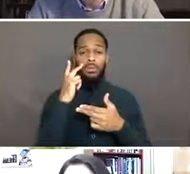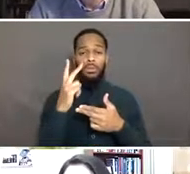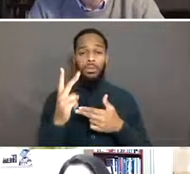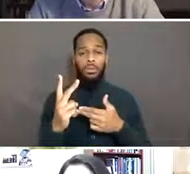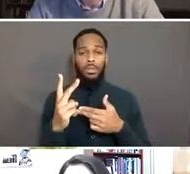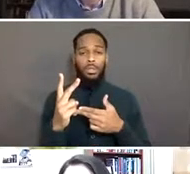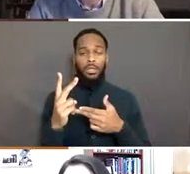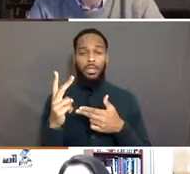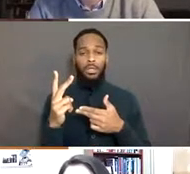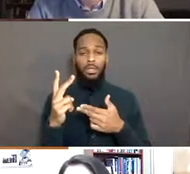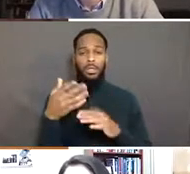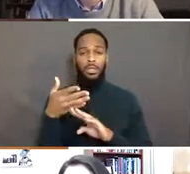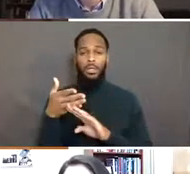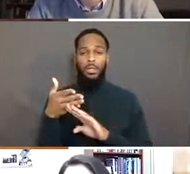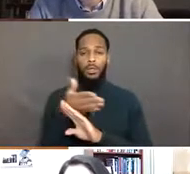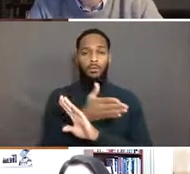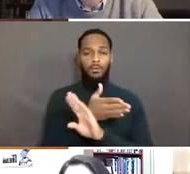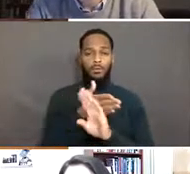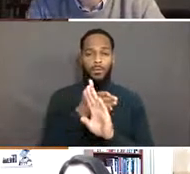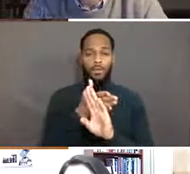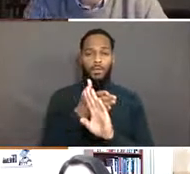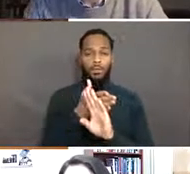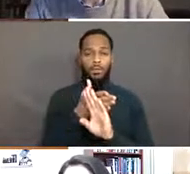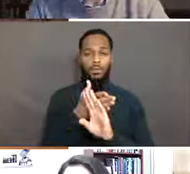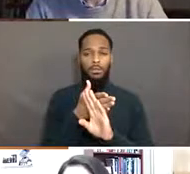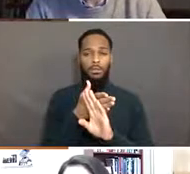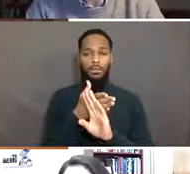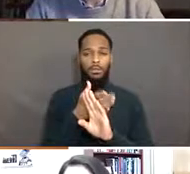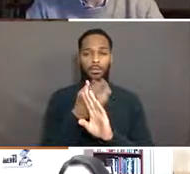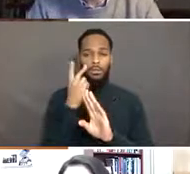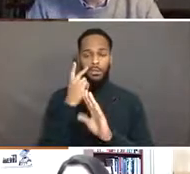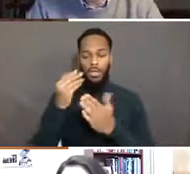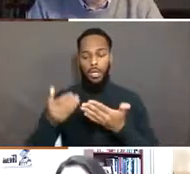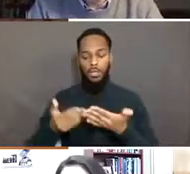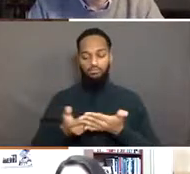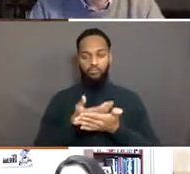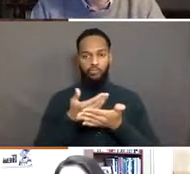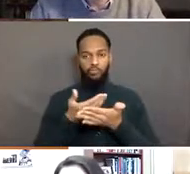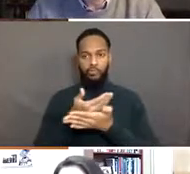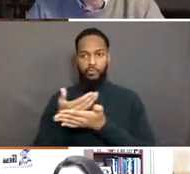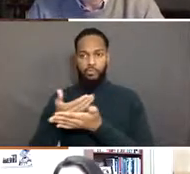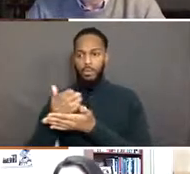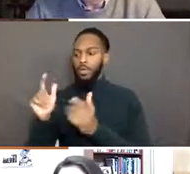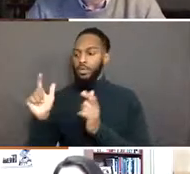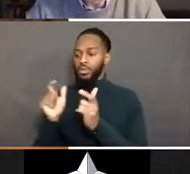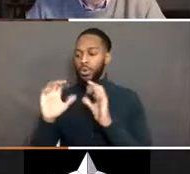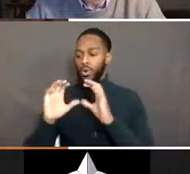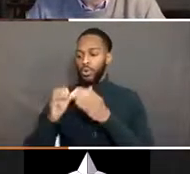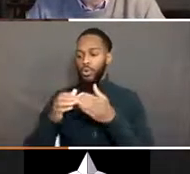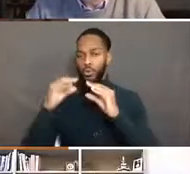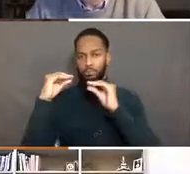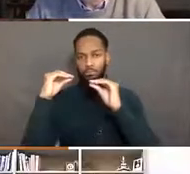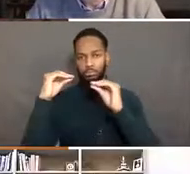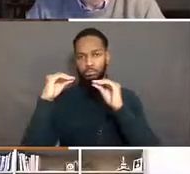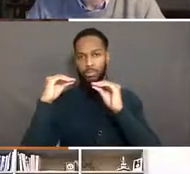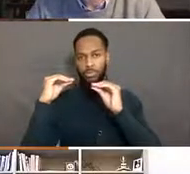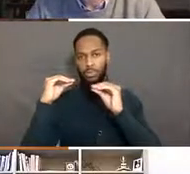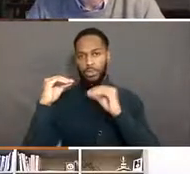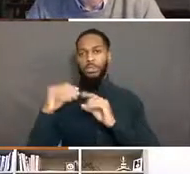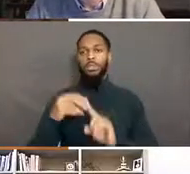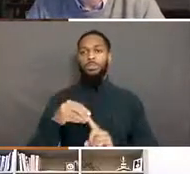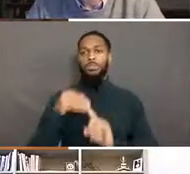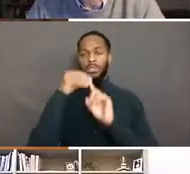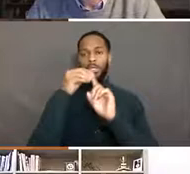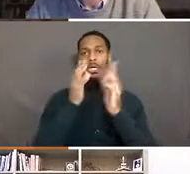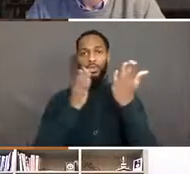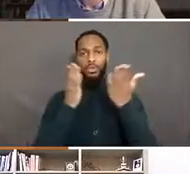advance and is coming through now really an update on small group instruction, specialized services. Of course,